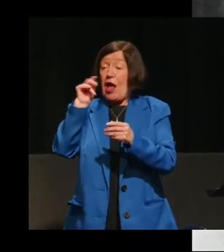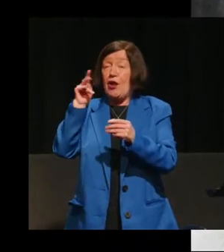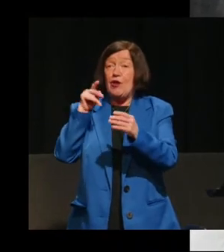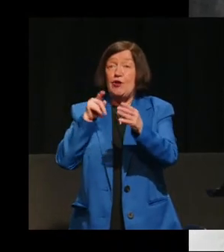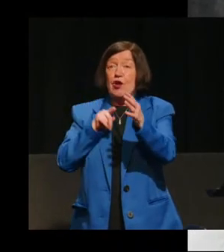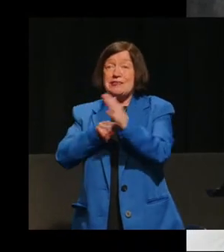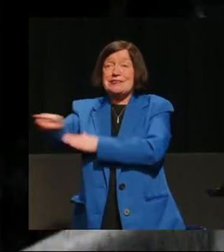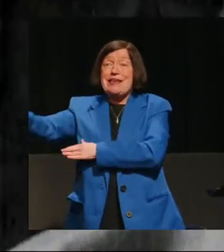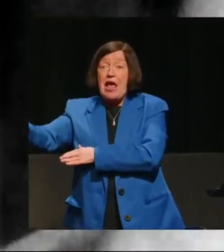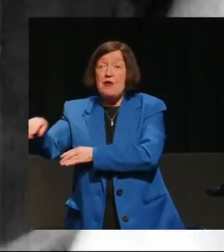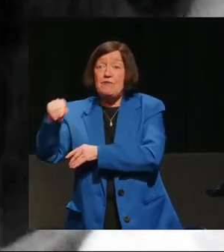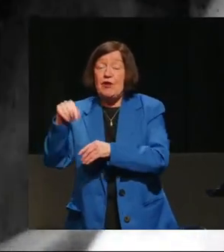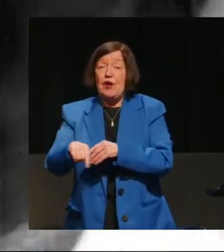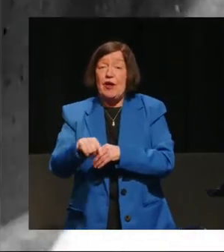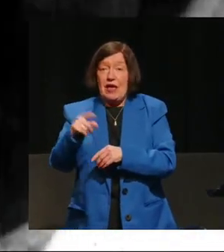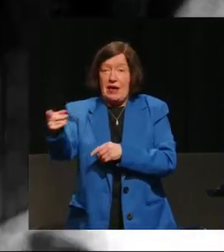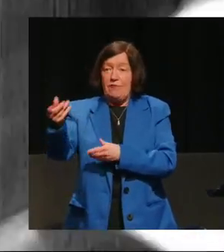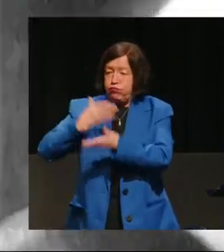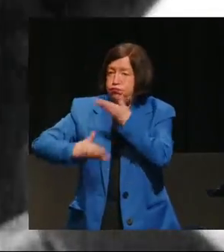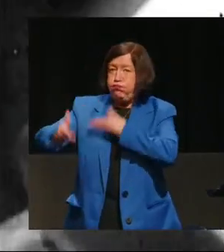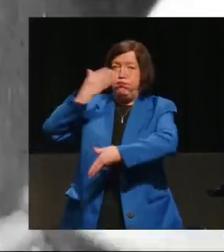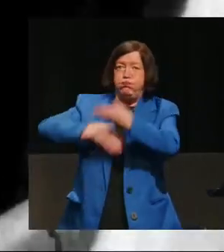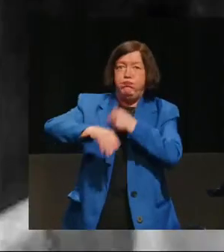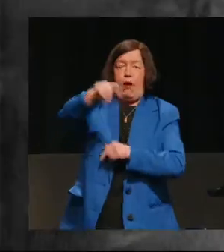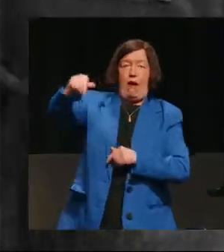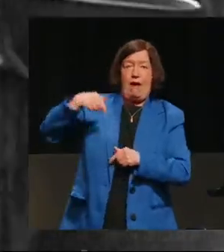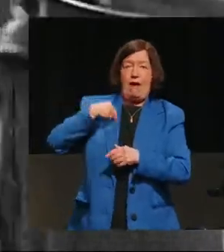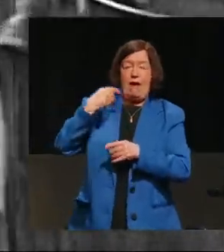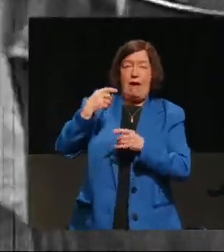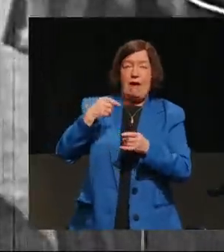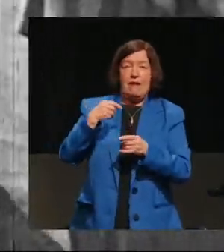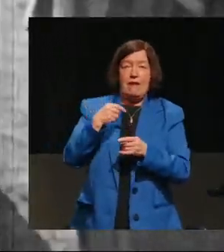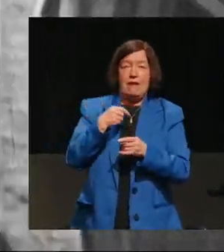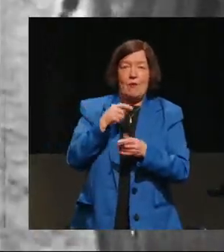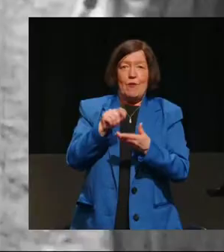from Auschwitz and told us what's happening, we actually